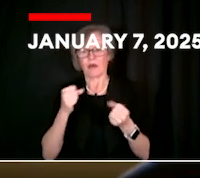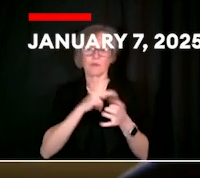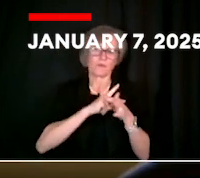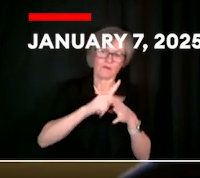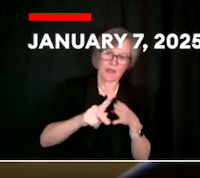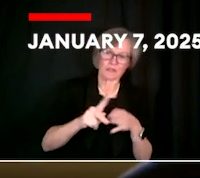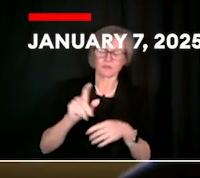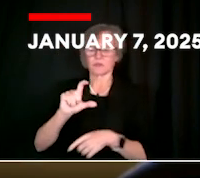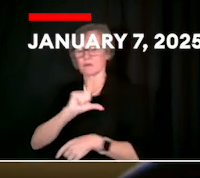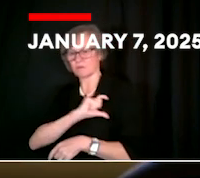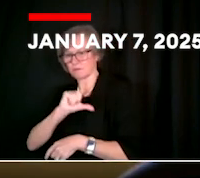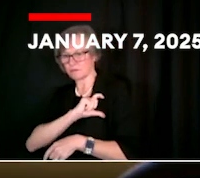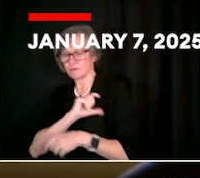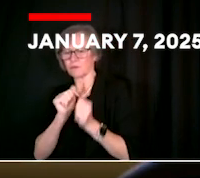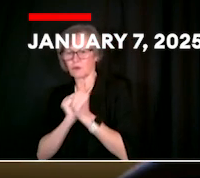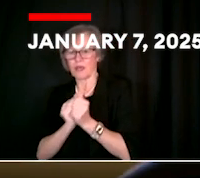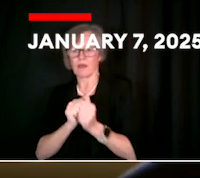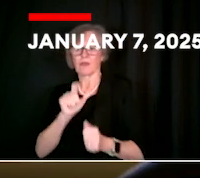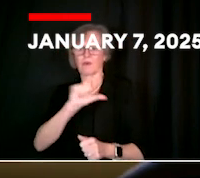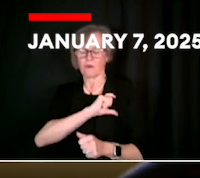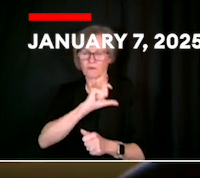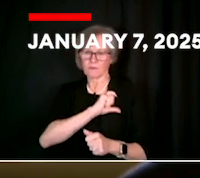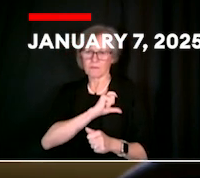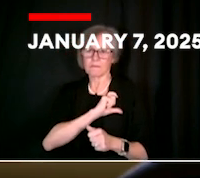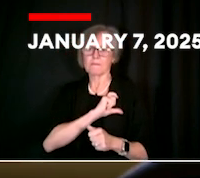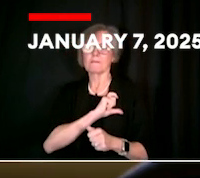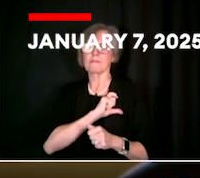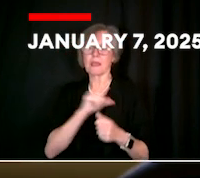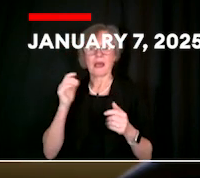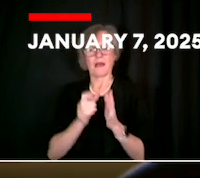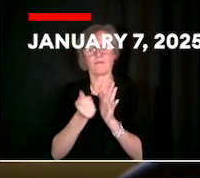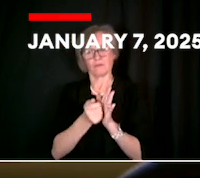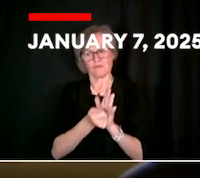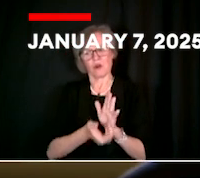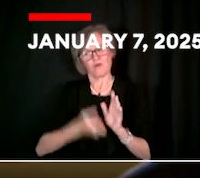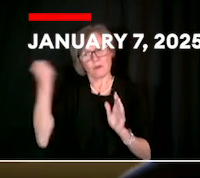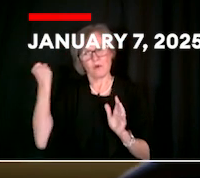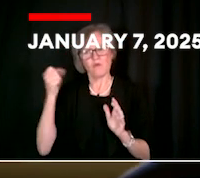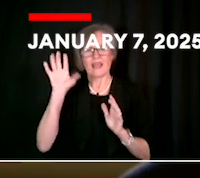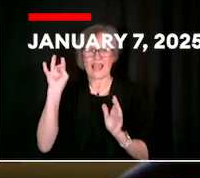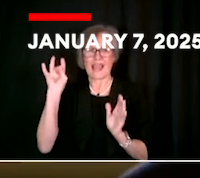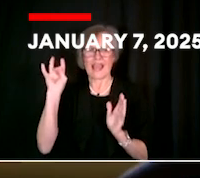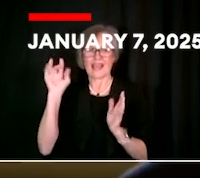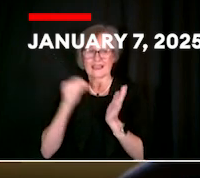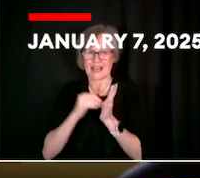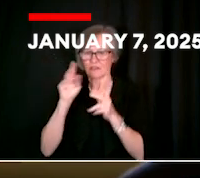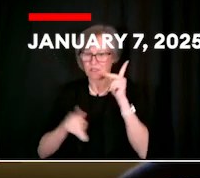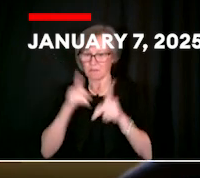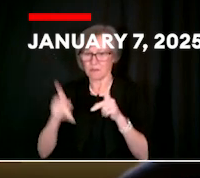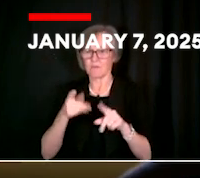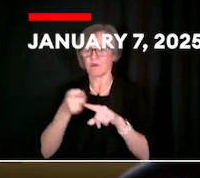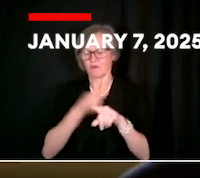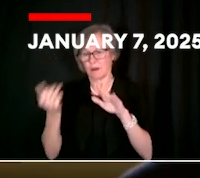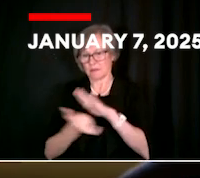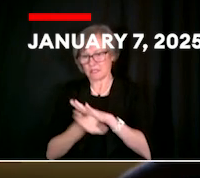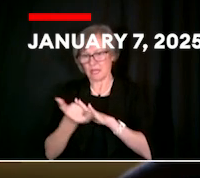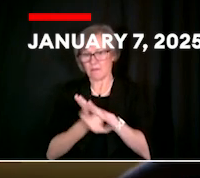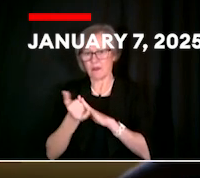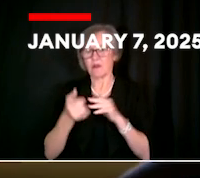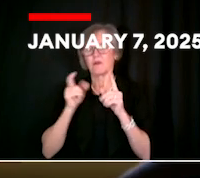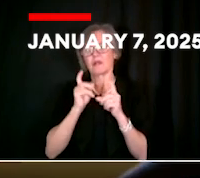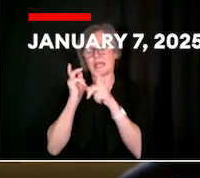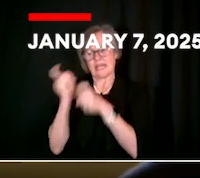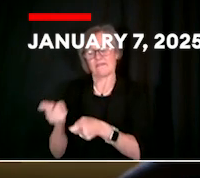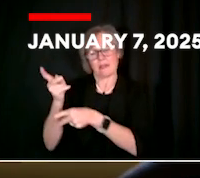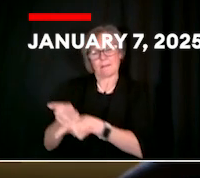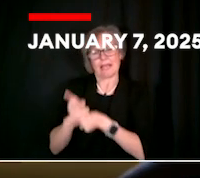enforcement officers, we have removed almost 8,000 people off the system to attempt to give them care, but